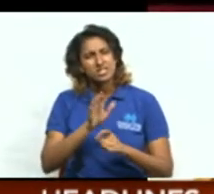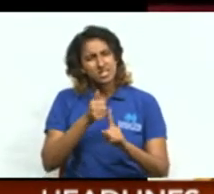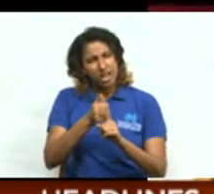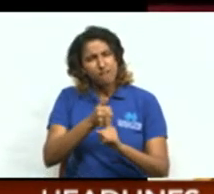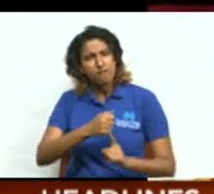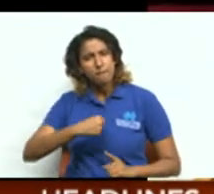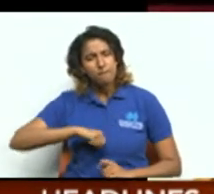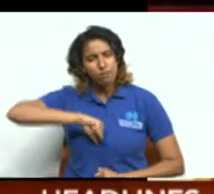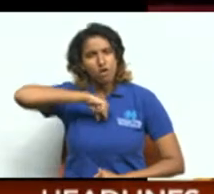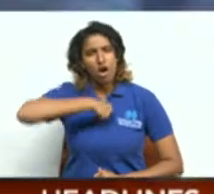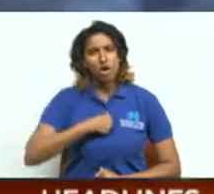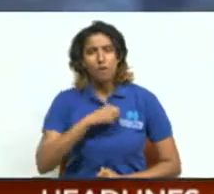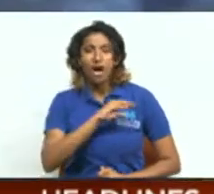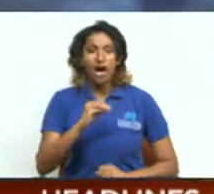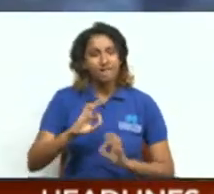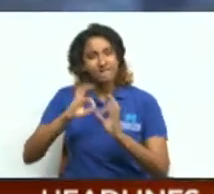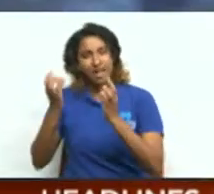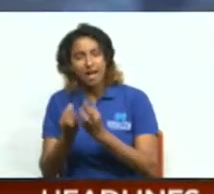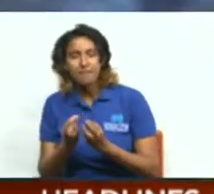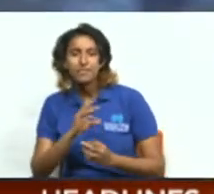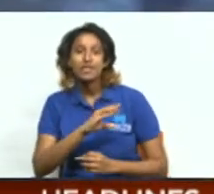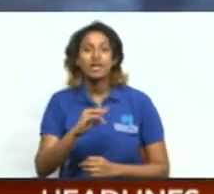God bless you.